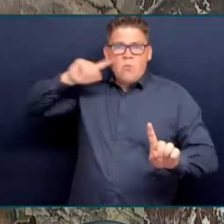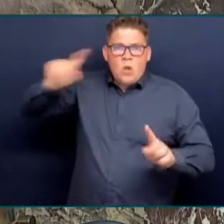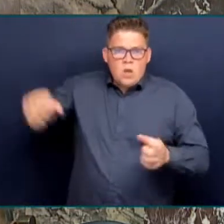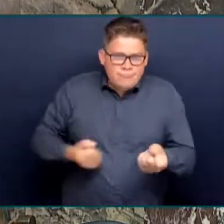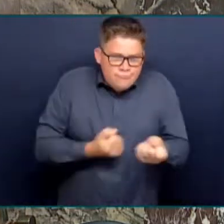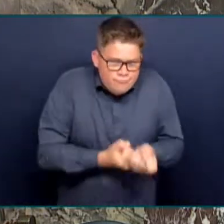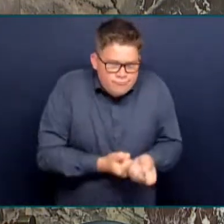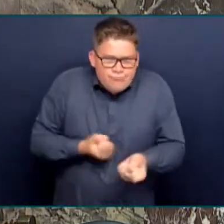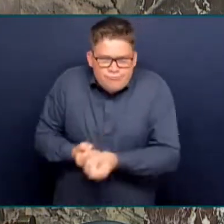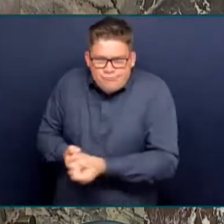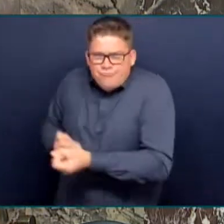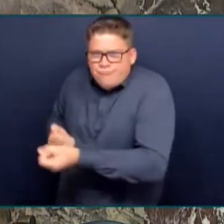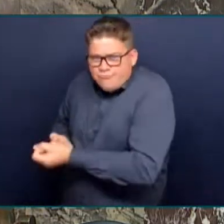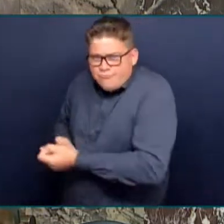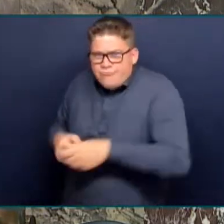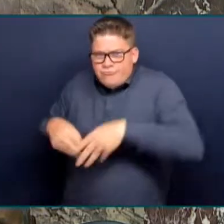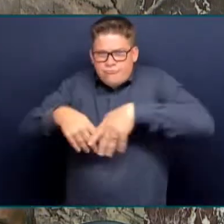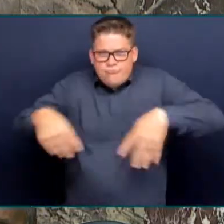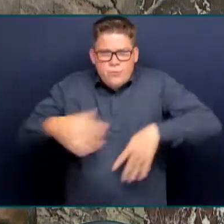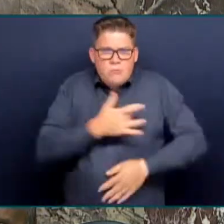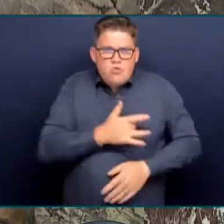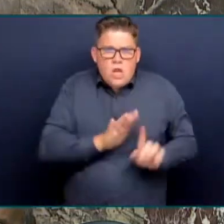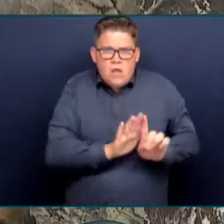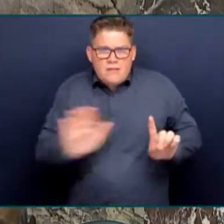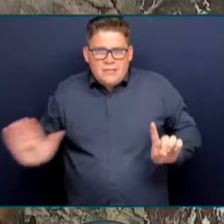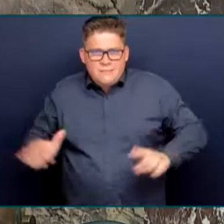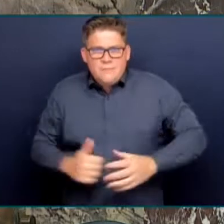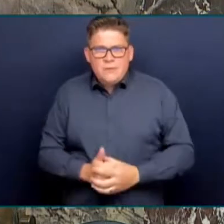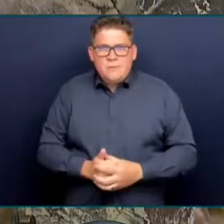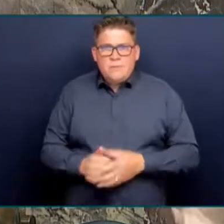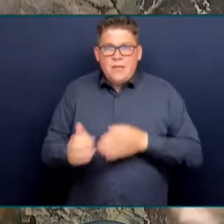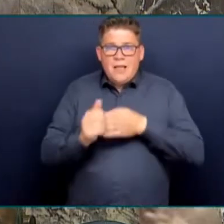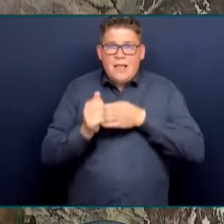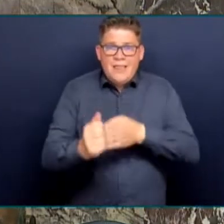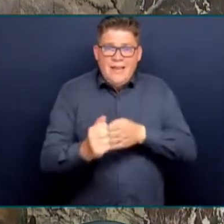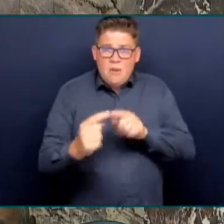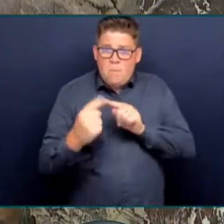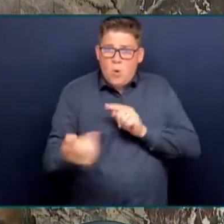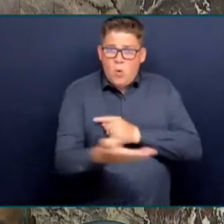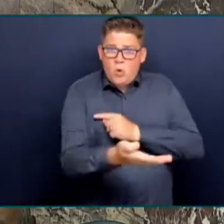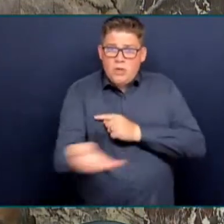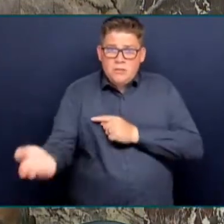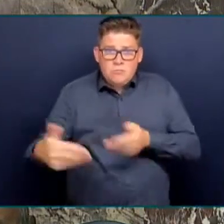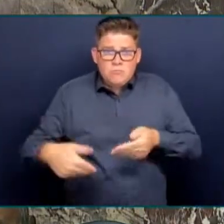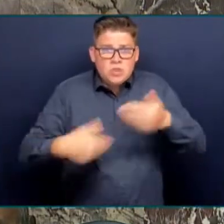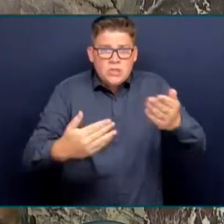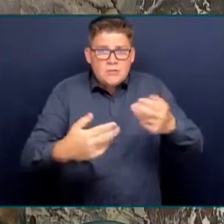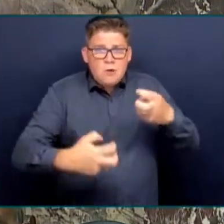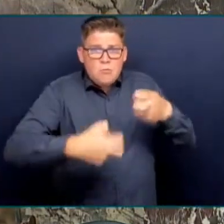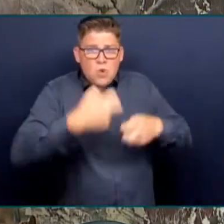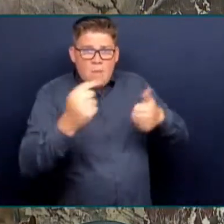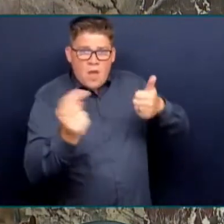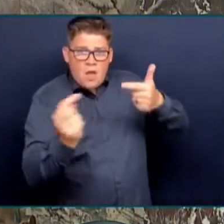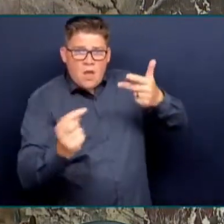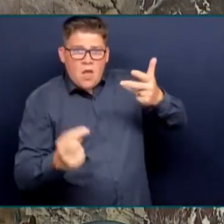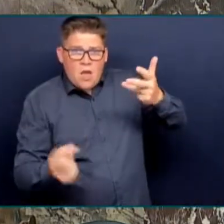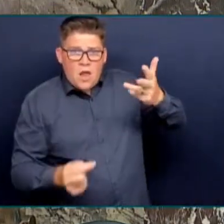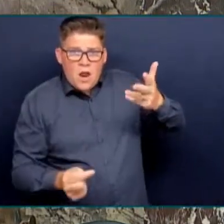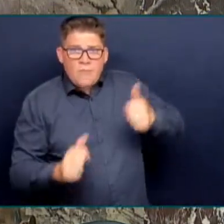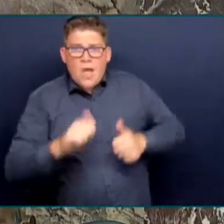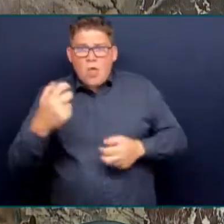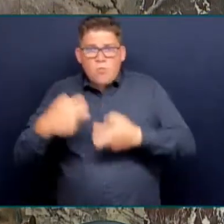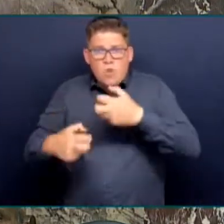the Official Opposition raised, the issues that the interim Leader of the Opposition raised, and the issues that have been raised about accountability and what are we going